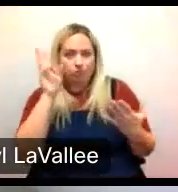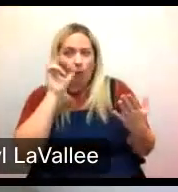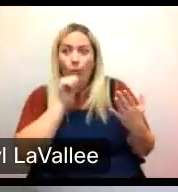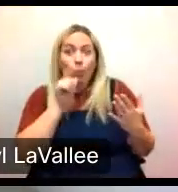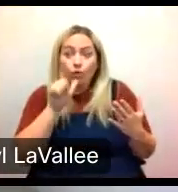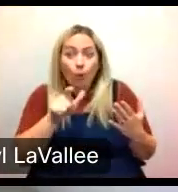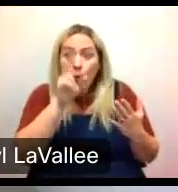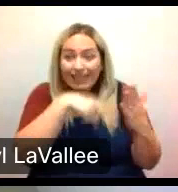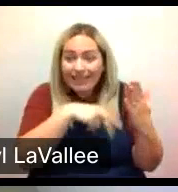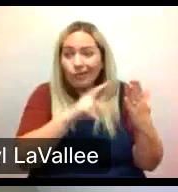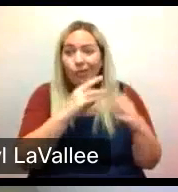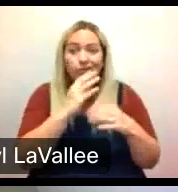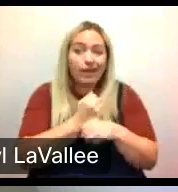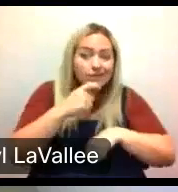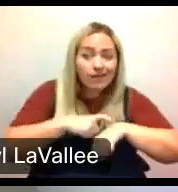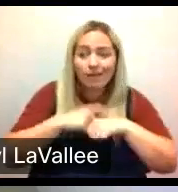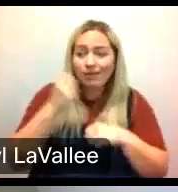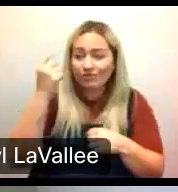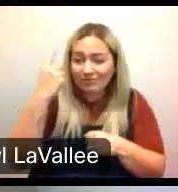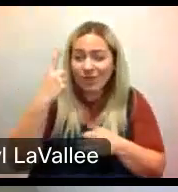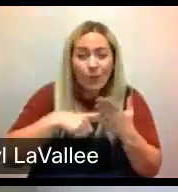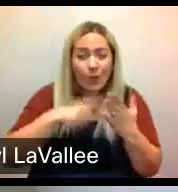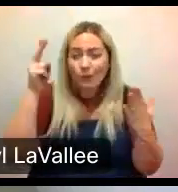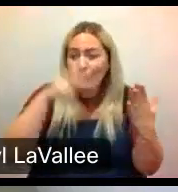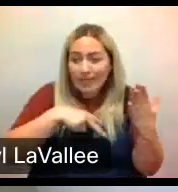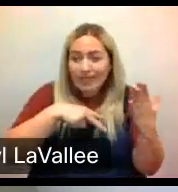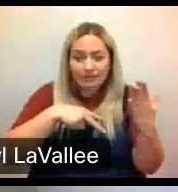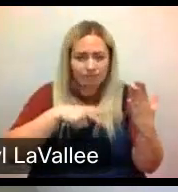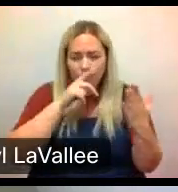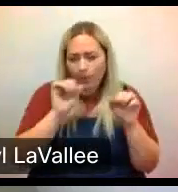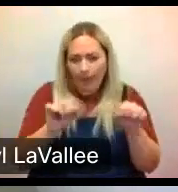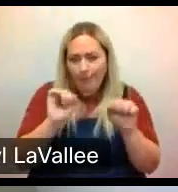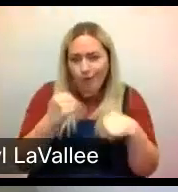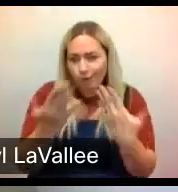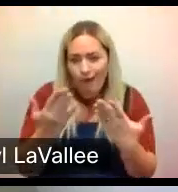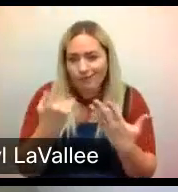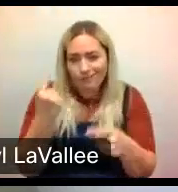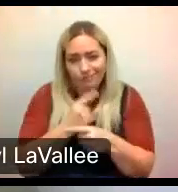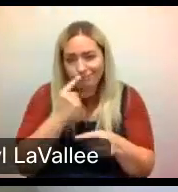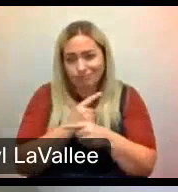time to understand what we are reading, we will not be able to provide an accurate summary.